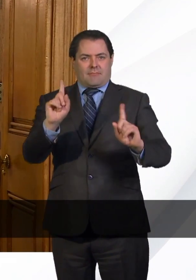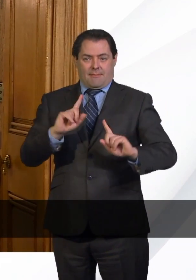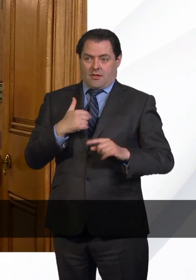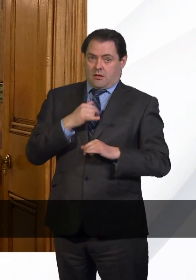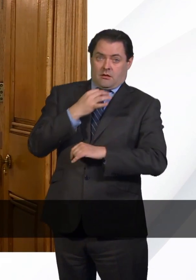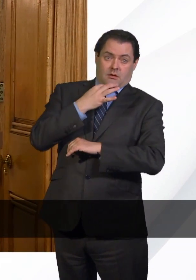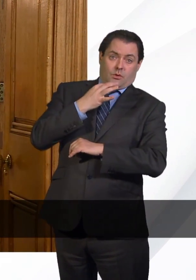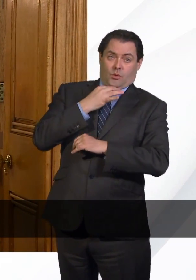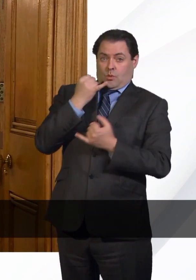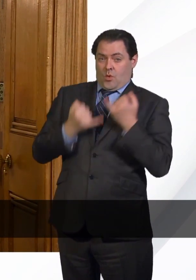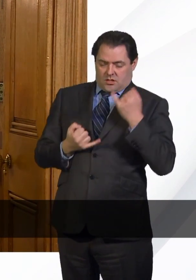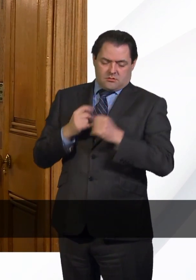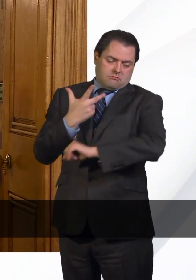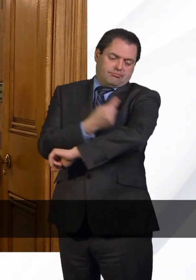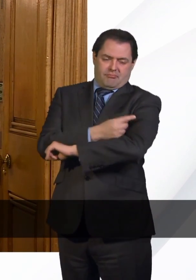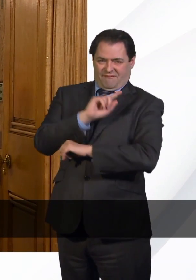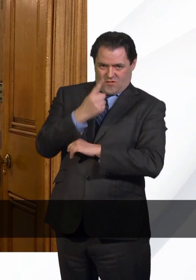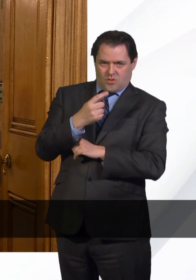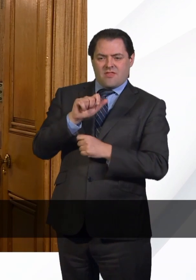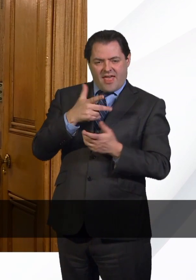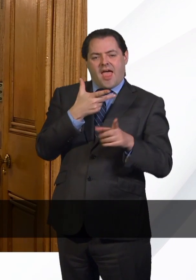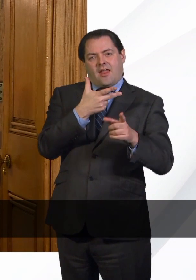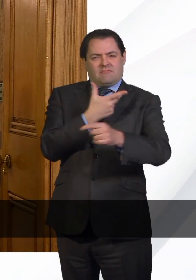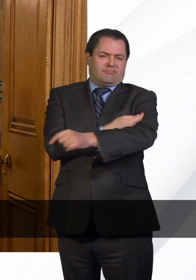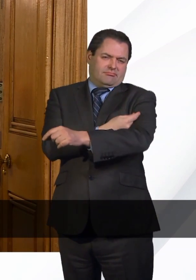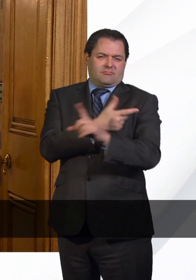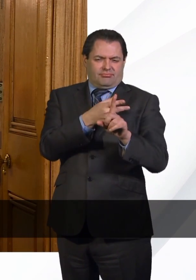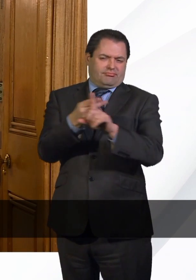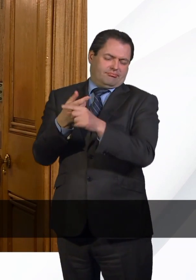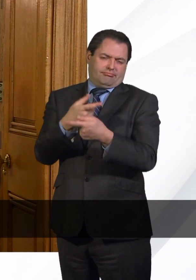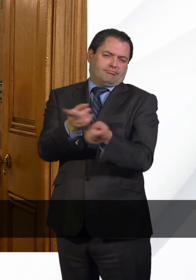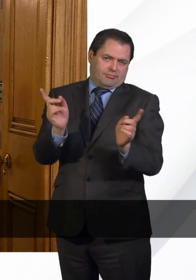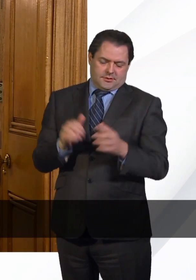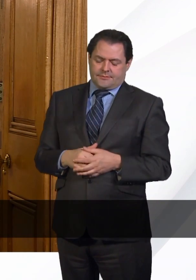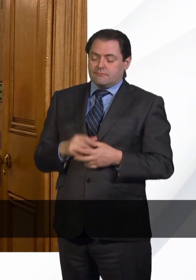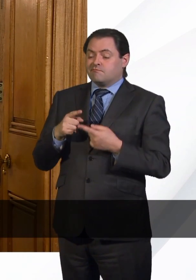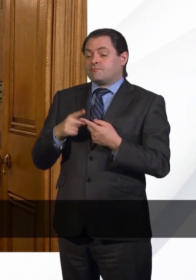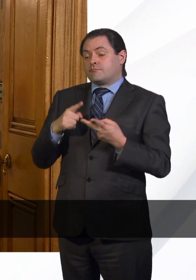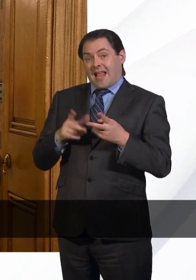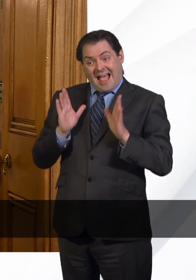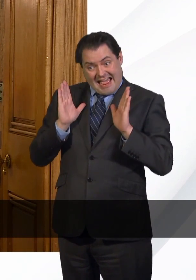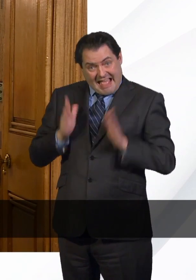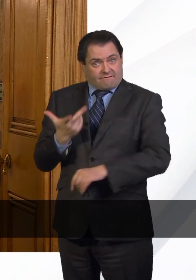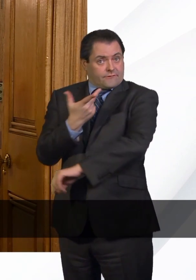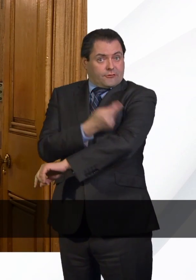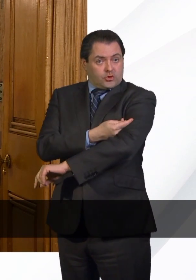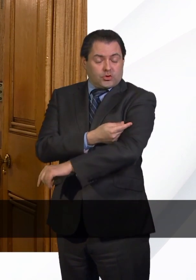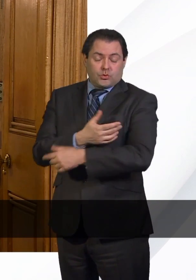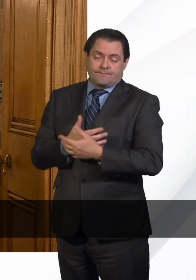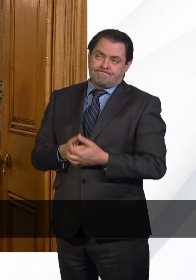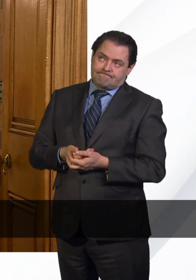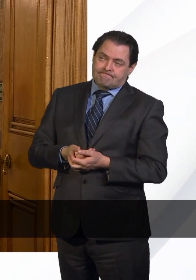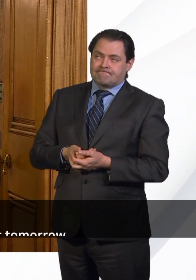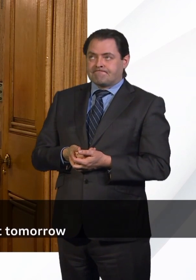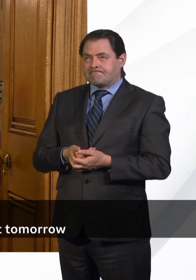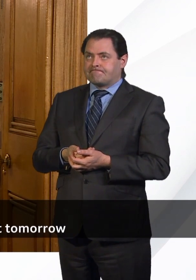vulnerable. On the question of whether to make it compulsory, I think that the extent of the